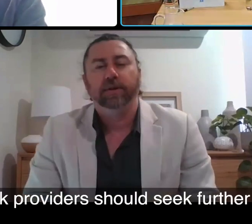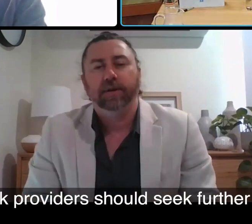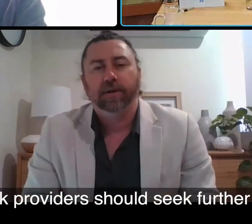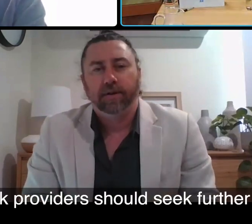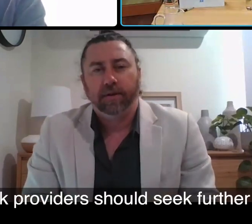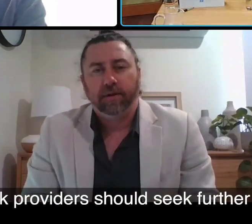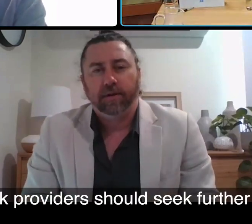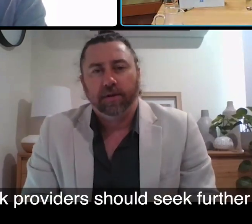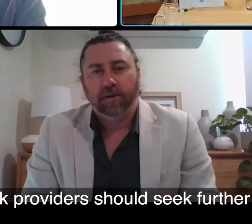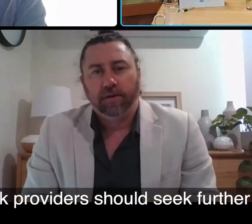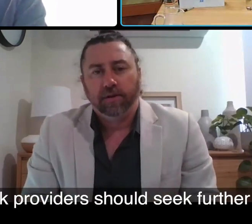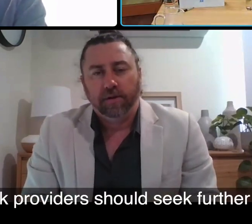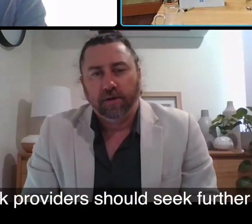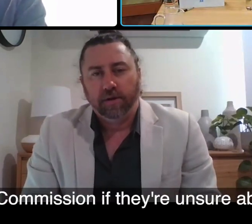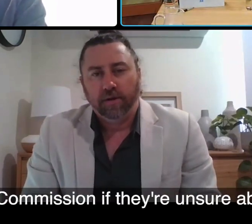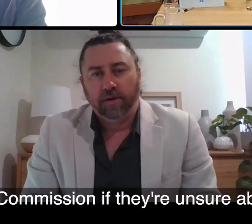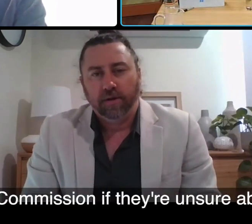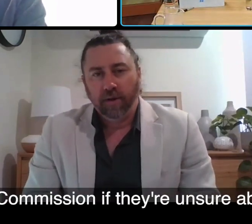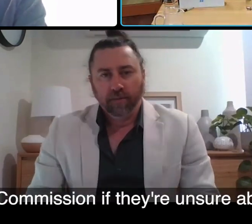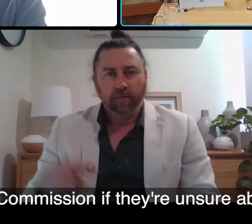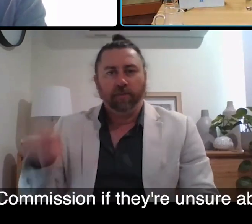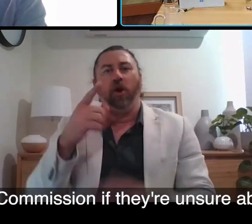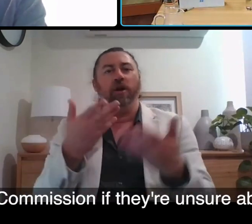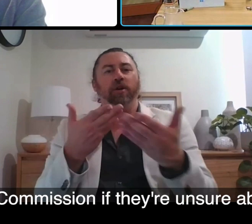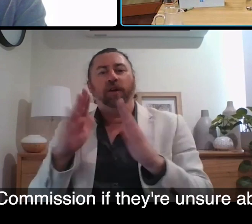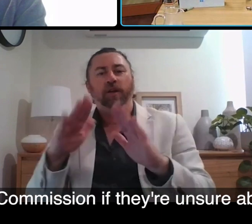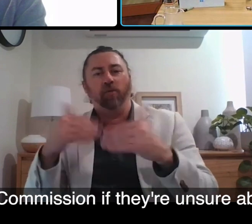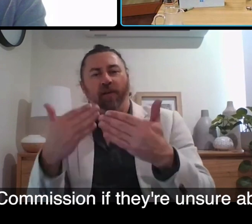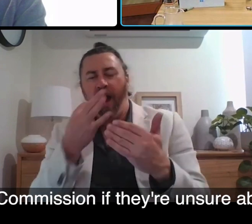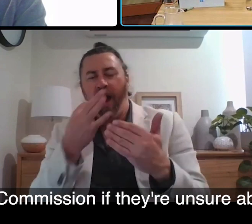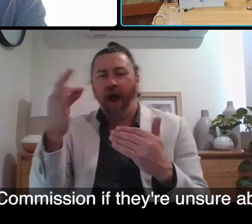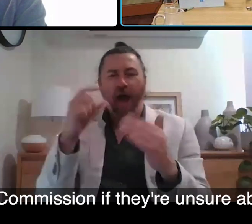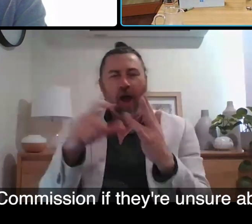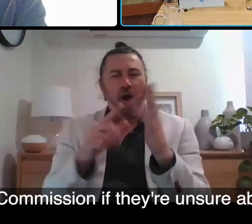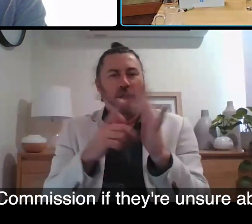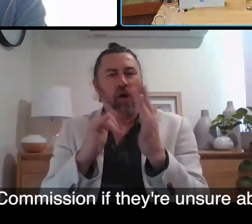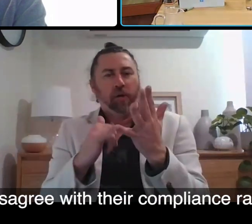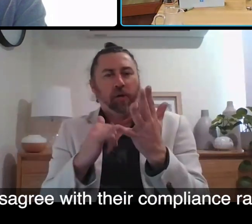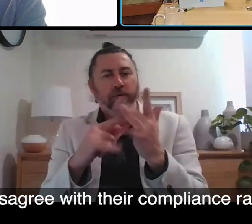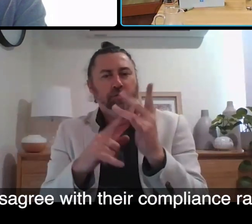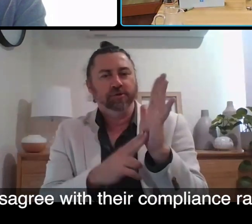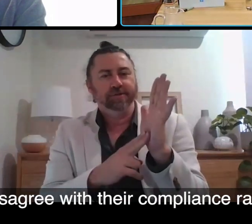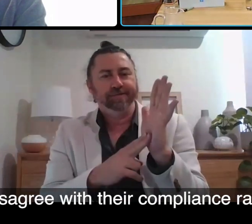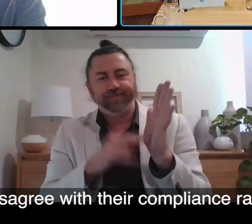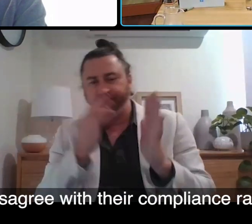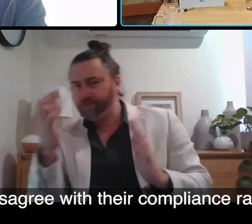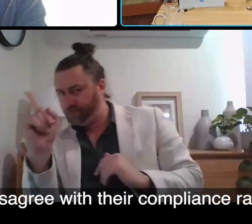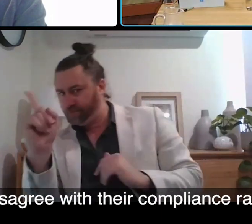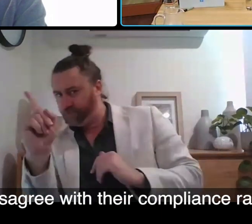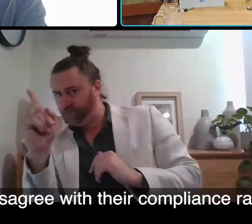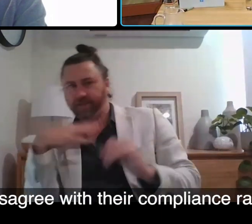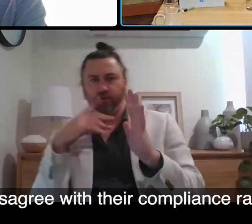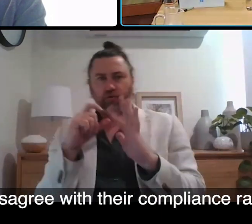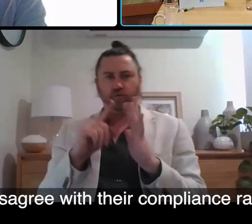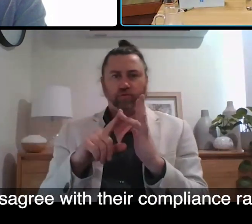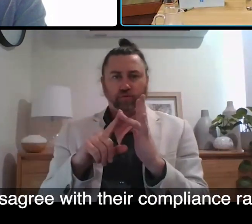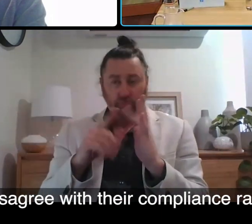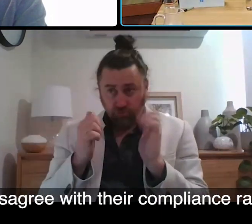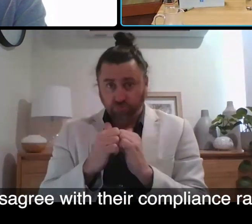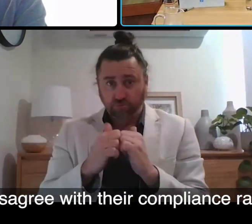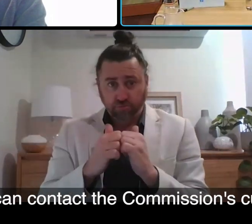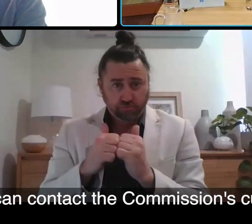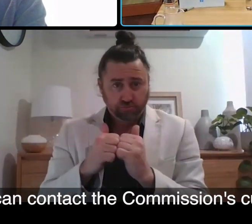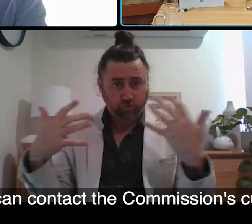think providers should seek further information from the Commission if they're unsure about or even disagree with their compliance